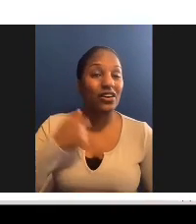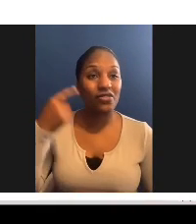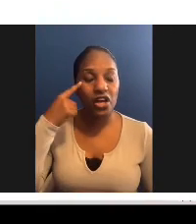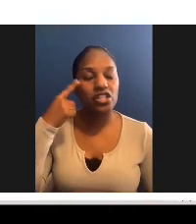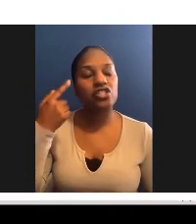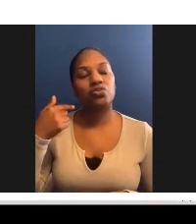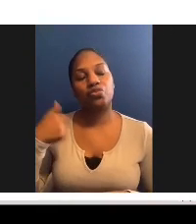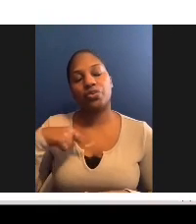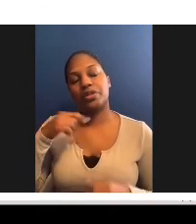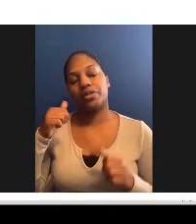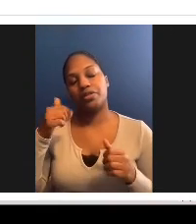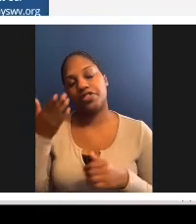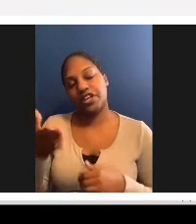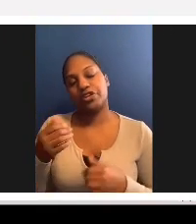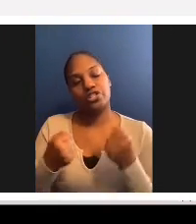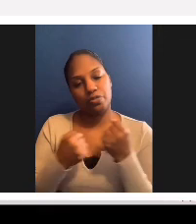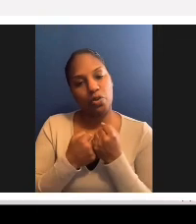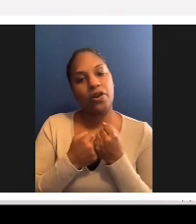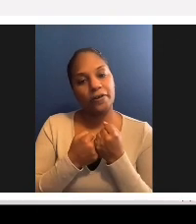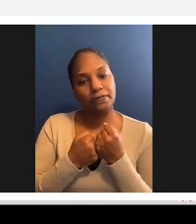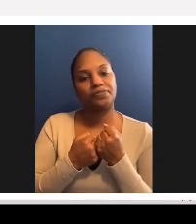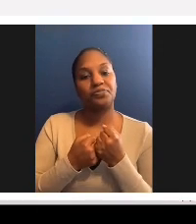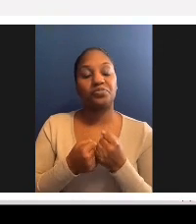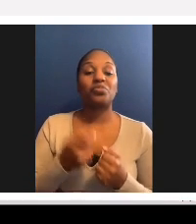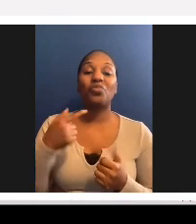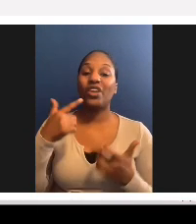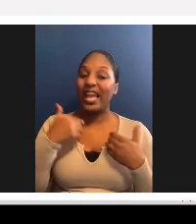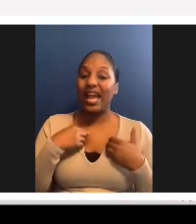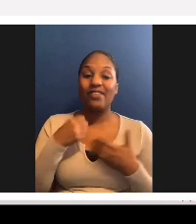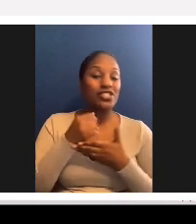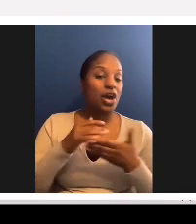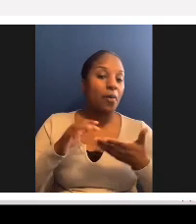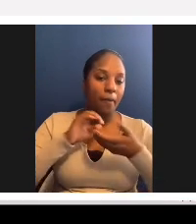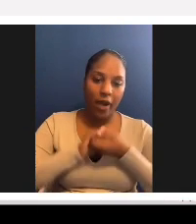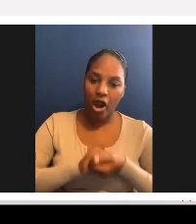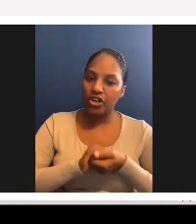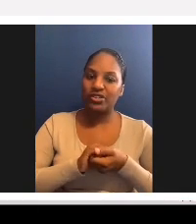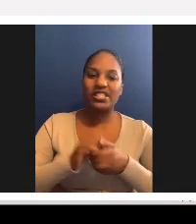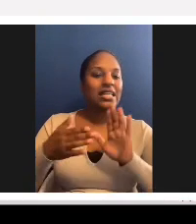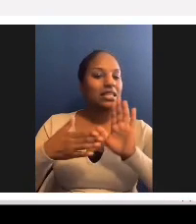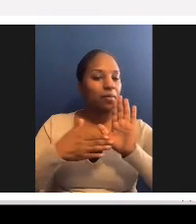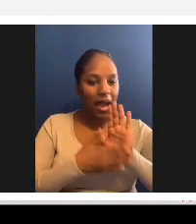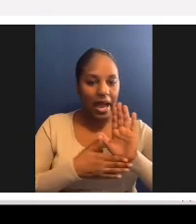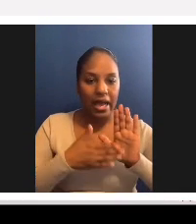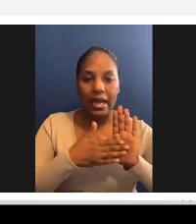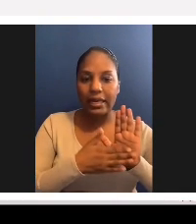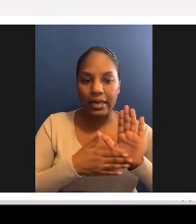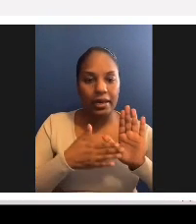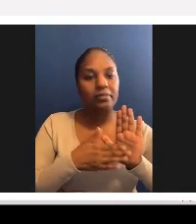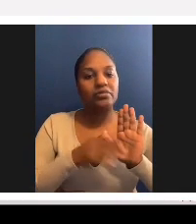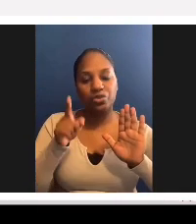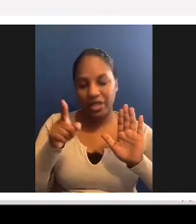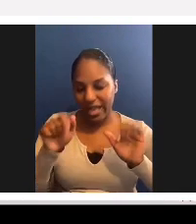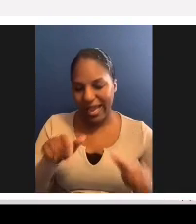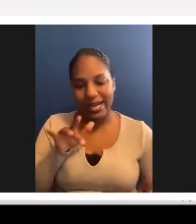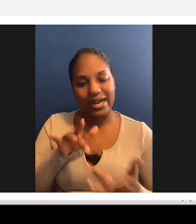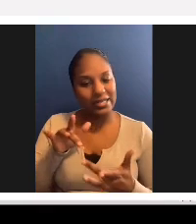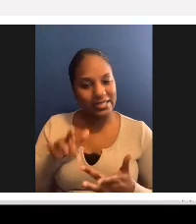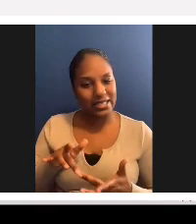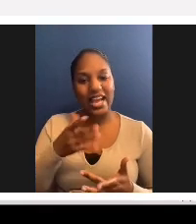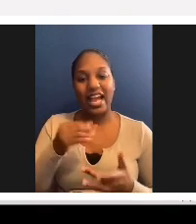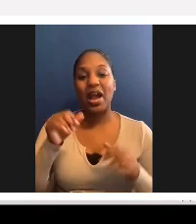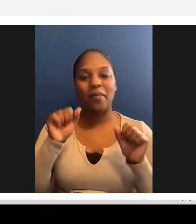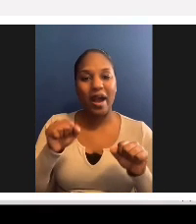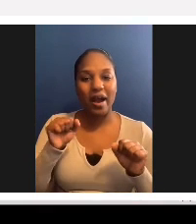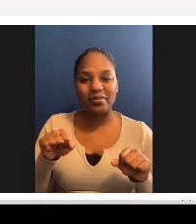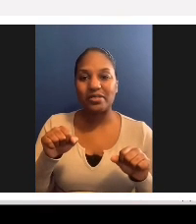partners at the bottom that you can contact. Ours is West Virginia, of course, but possibly you guys